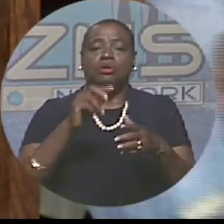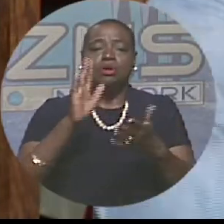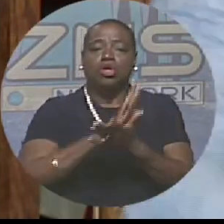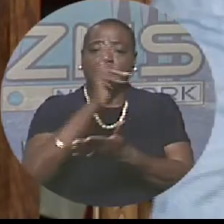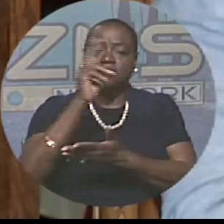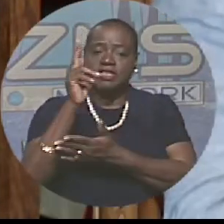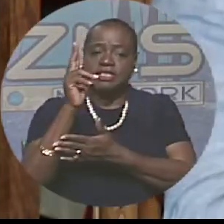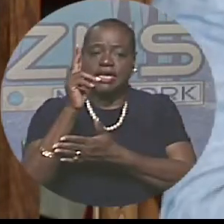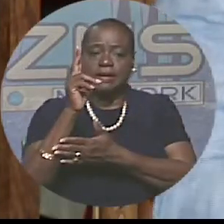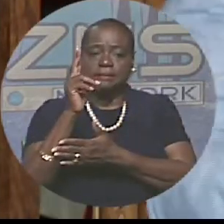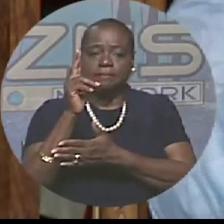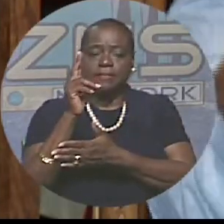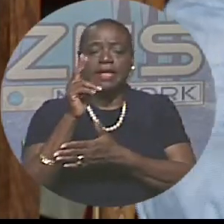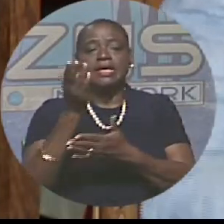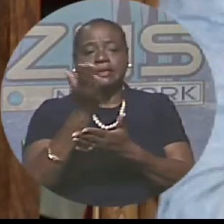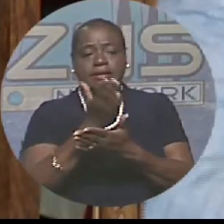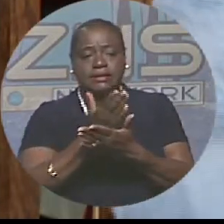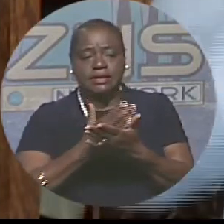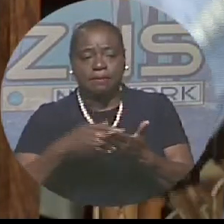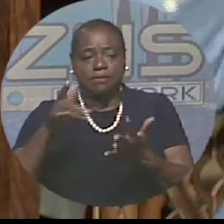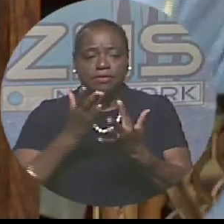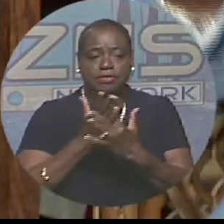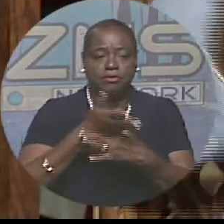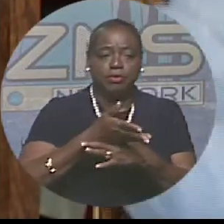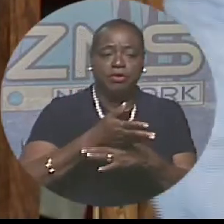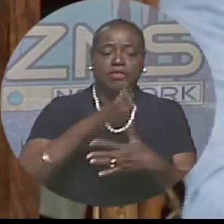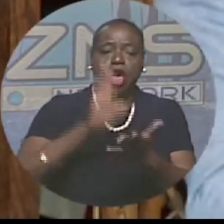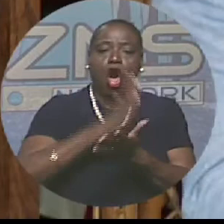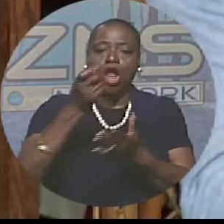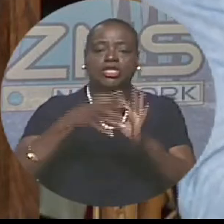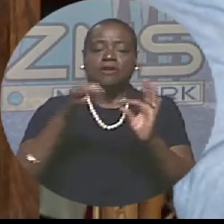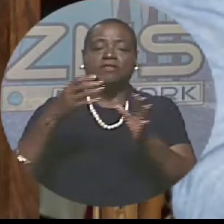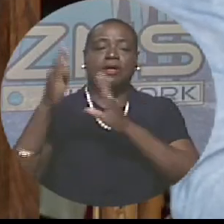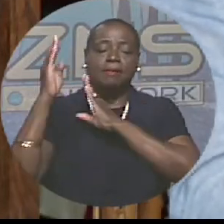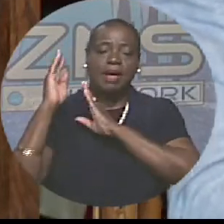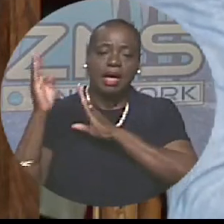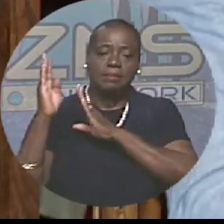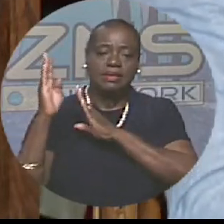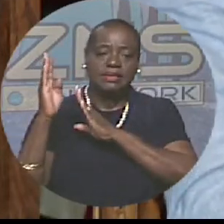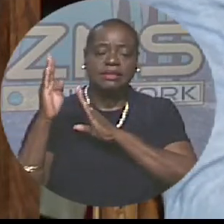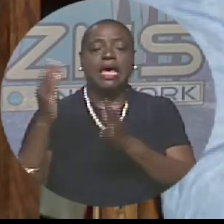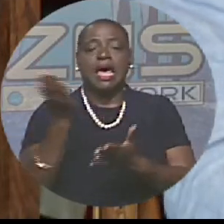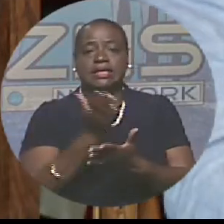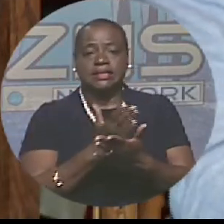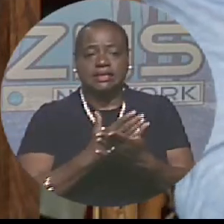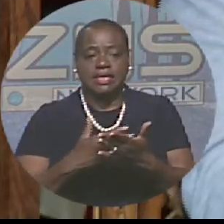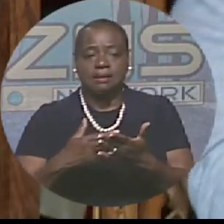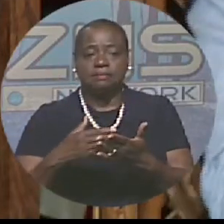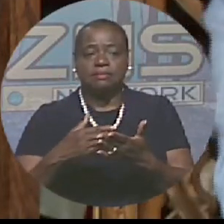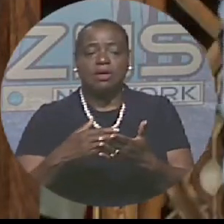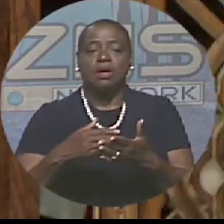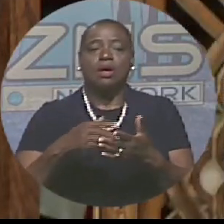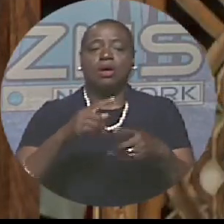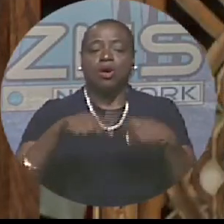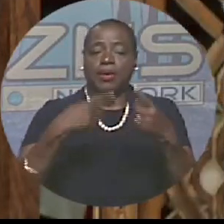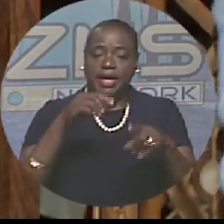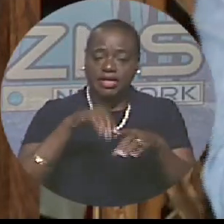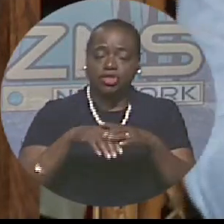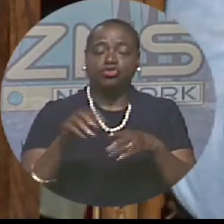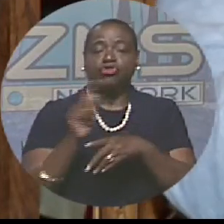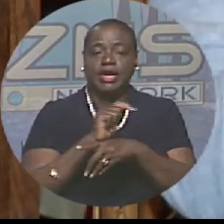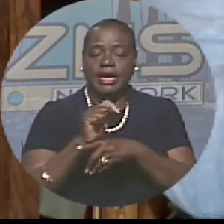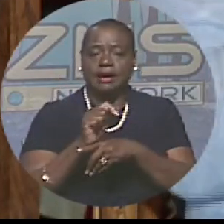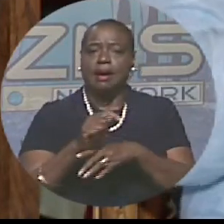through matriculate through the College of the Bahamas, others have the chance to go off to school, some get into vocational training, etc.